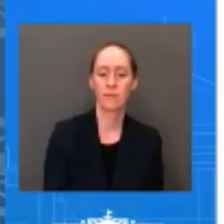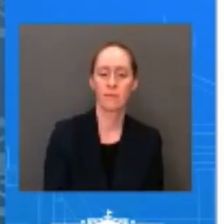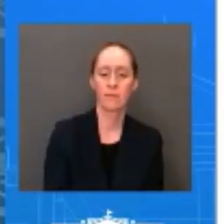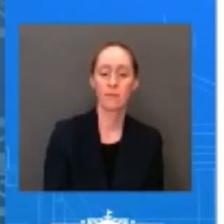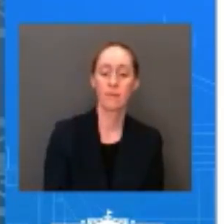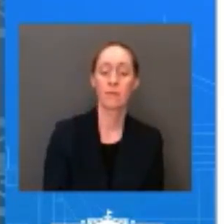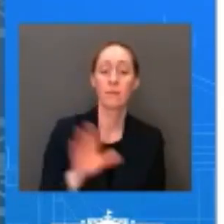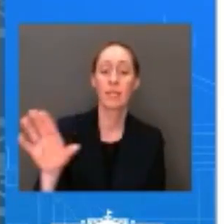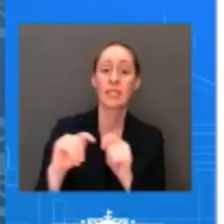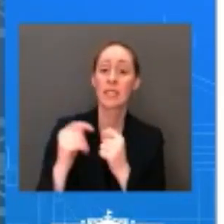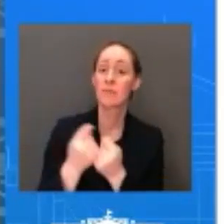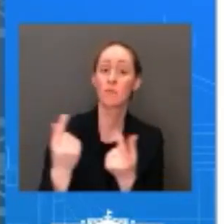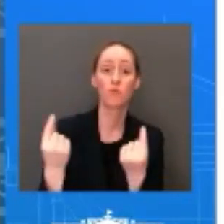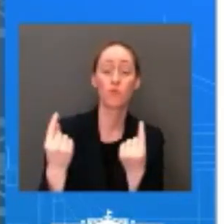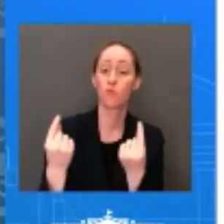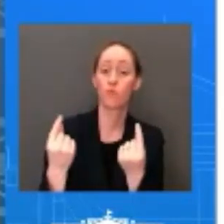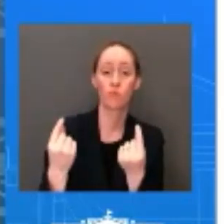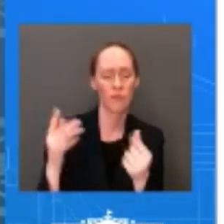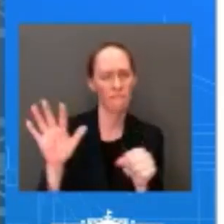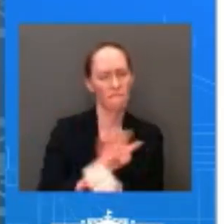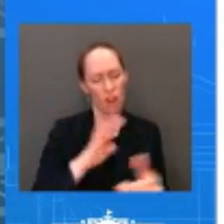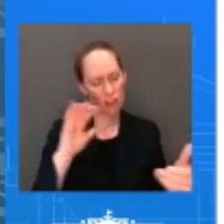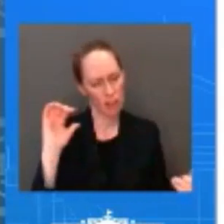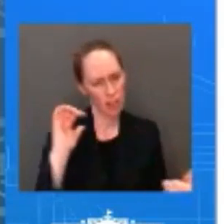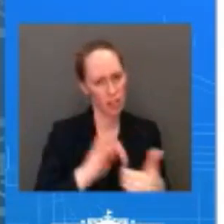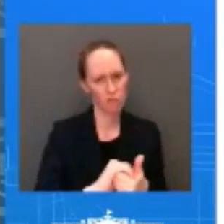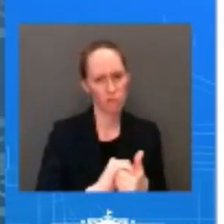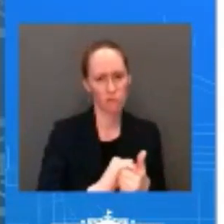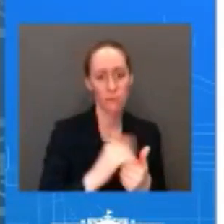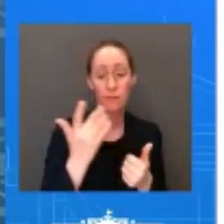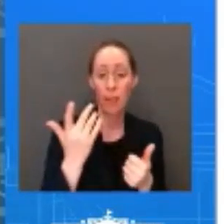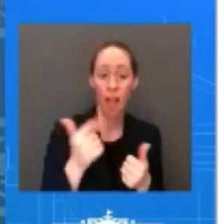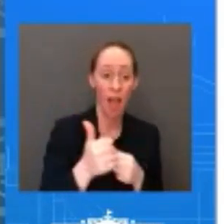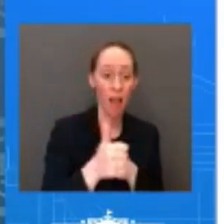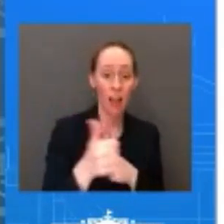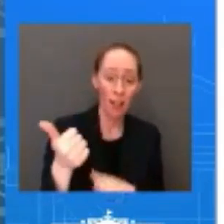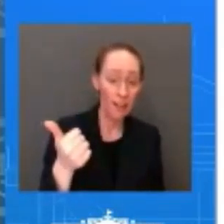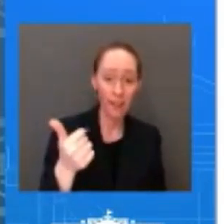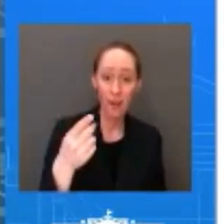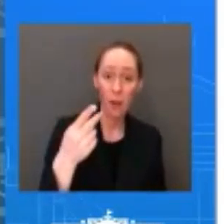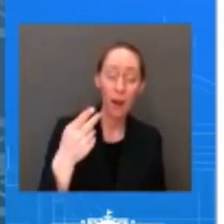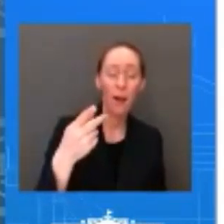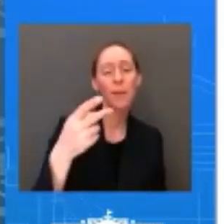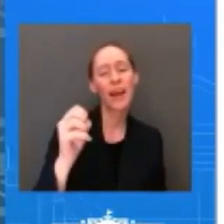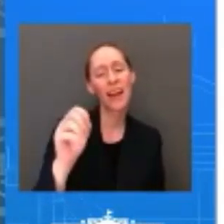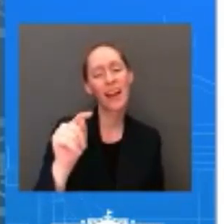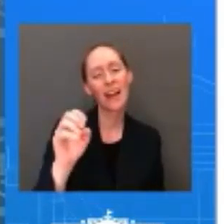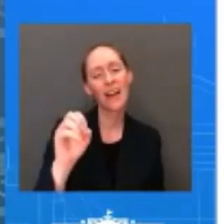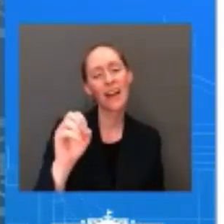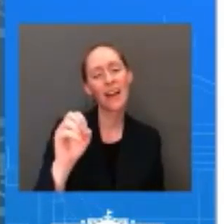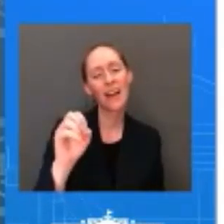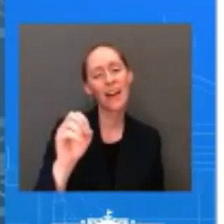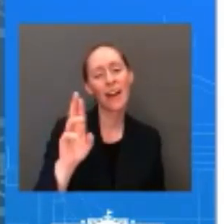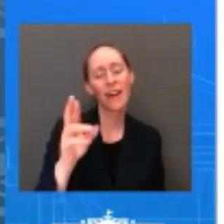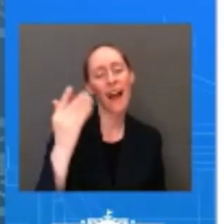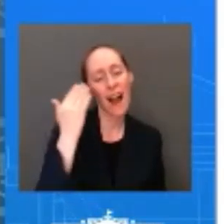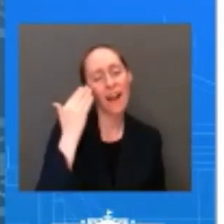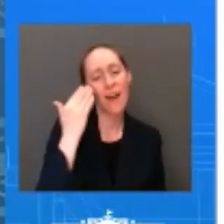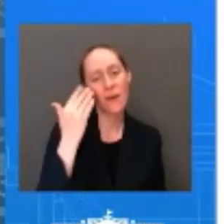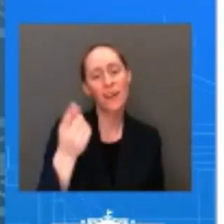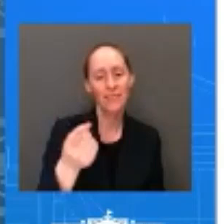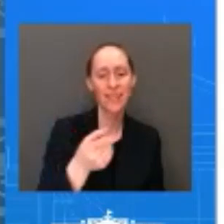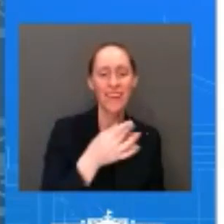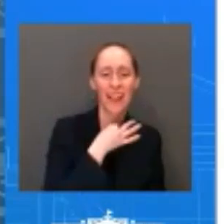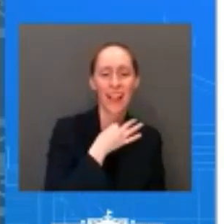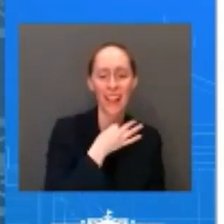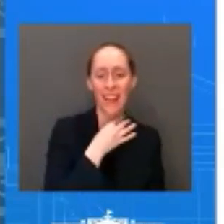matter. Anything else, Peter? I'm gonna be very serious. You asked me kind of a question that everybody laughed at, which was an interesting